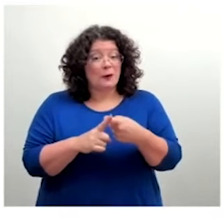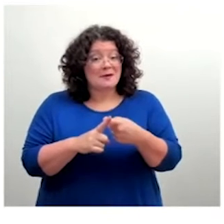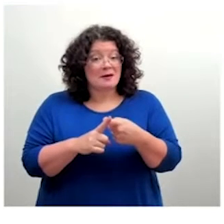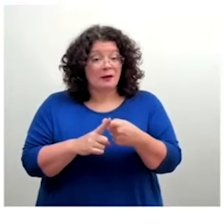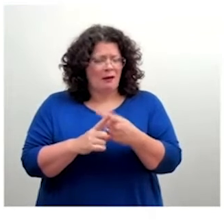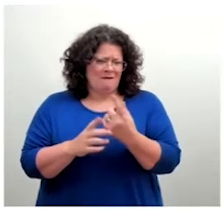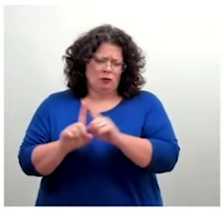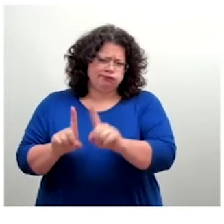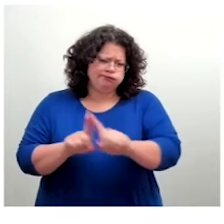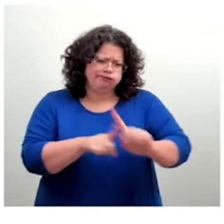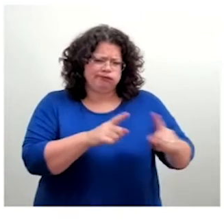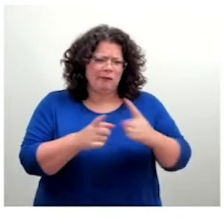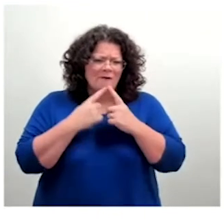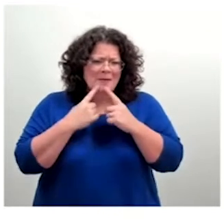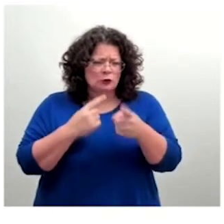accessibility.campaign.gov.uk.